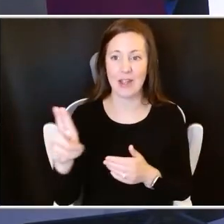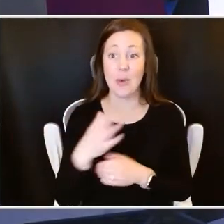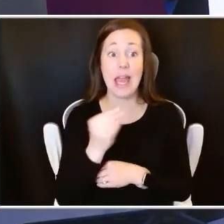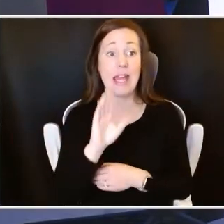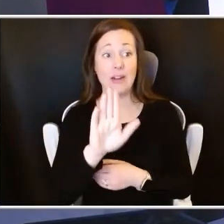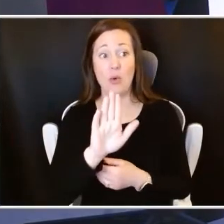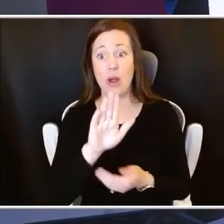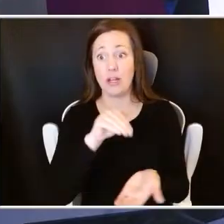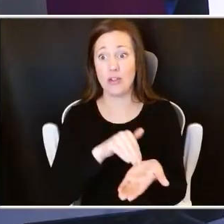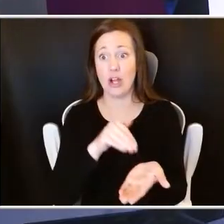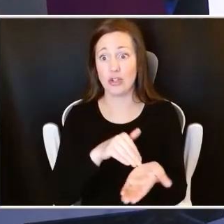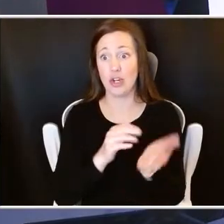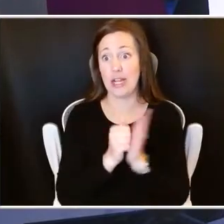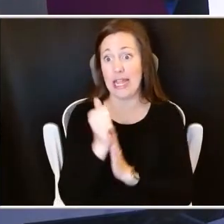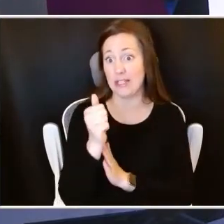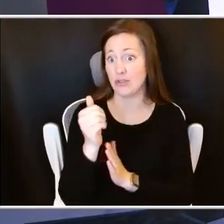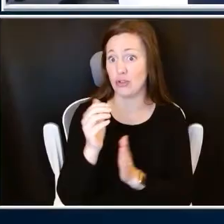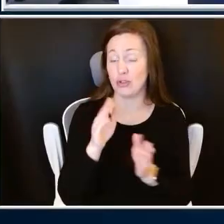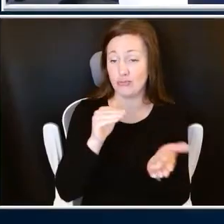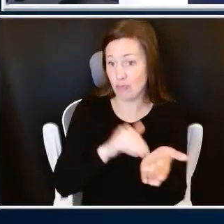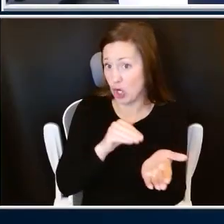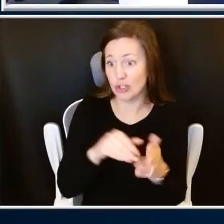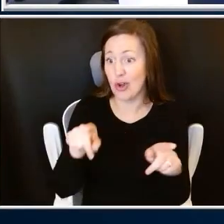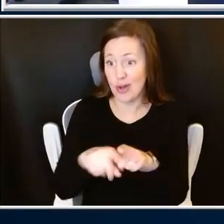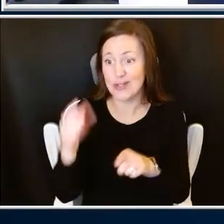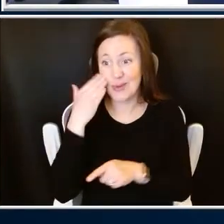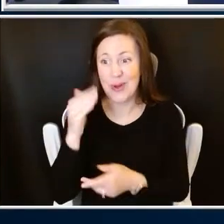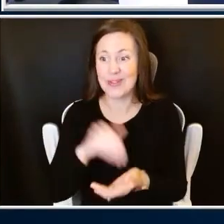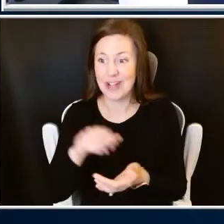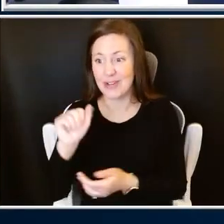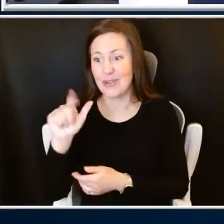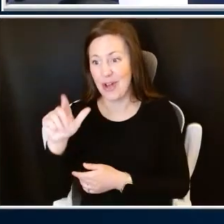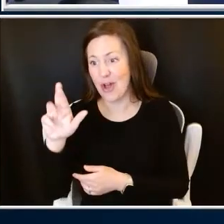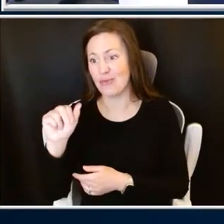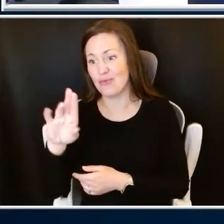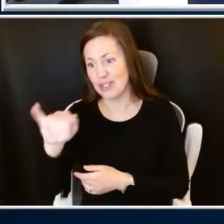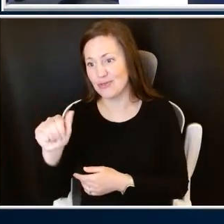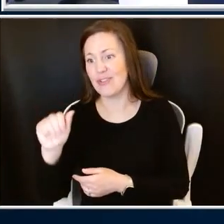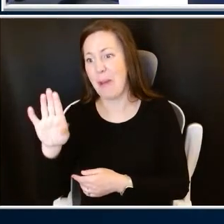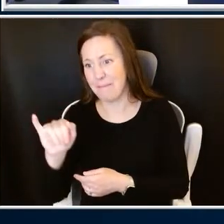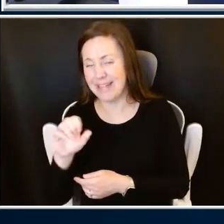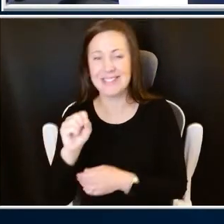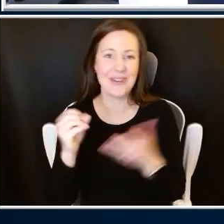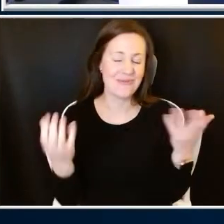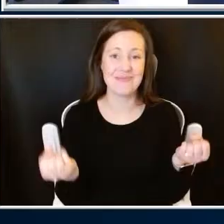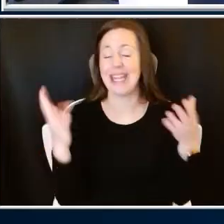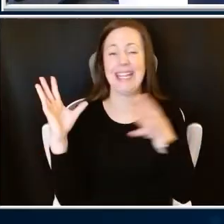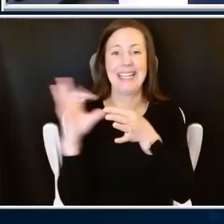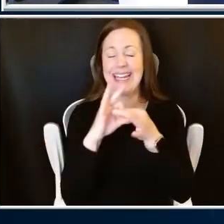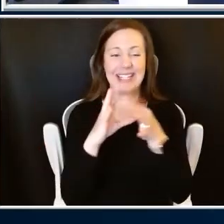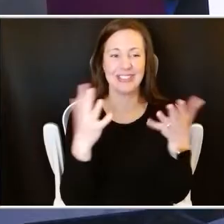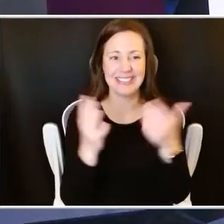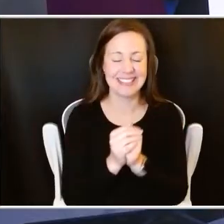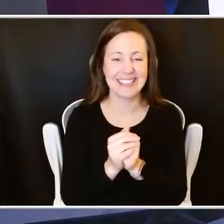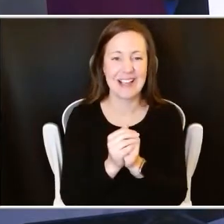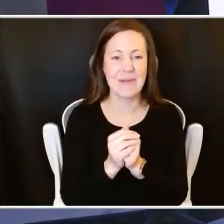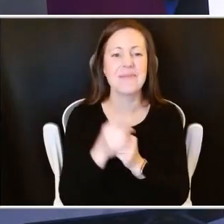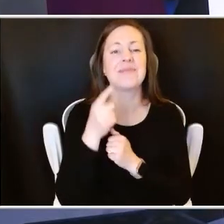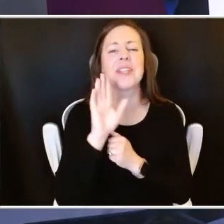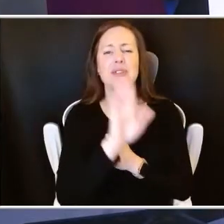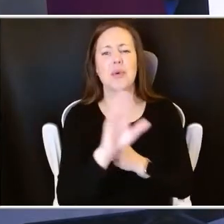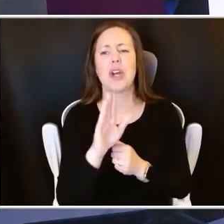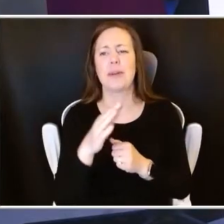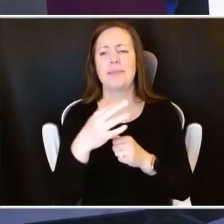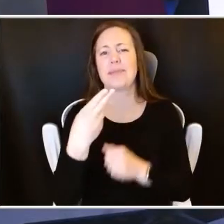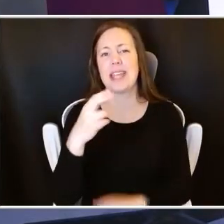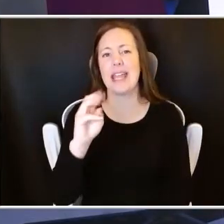oncologists, also knows Dr. Al-Rajabi. Yes, so lots of good connections. I was in good hands. Dr. Ashcroft, Kathy's hemoglobin was extremely low, as we've